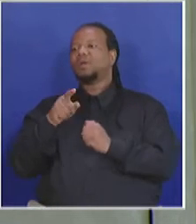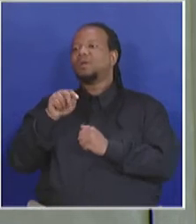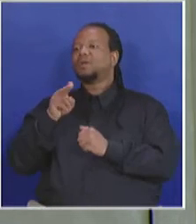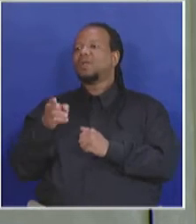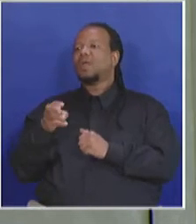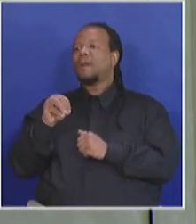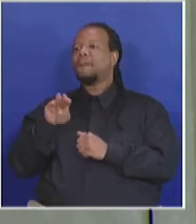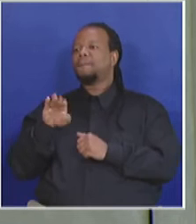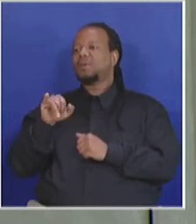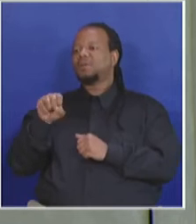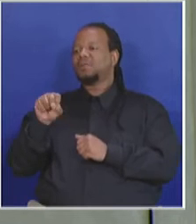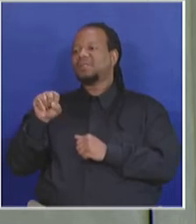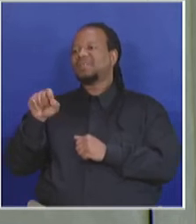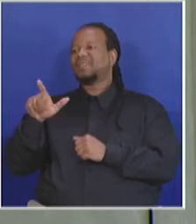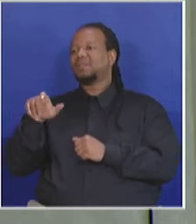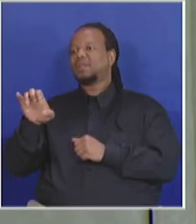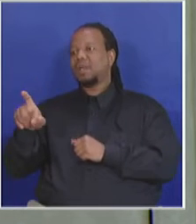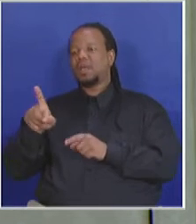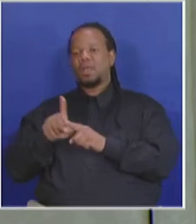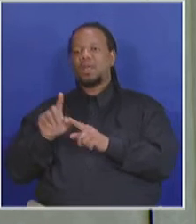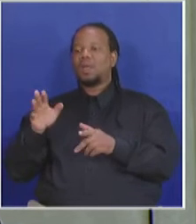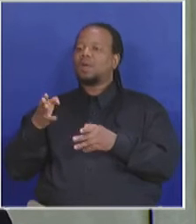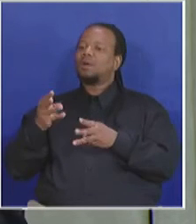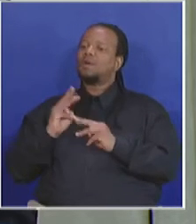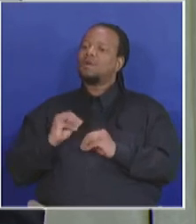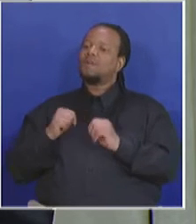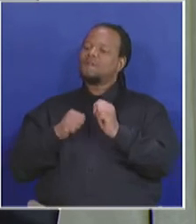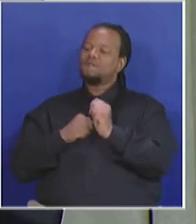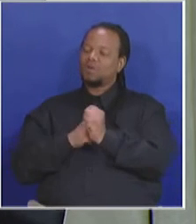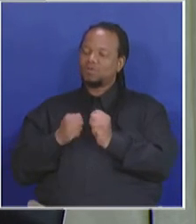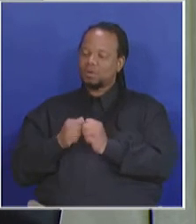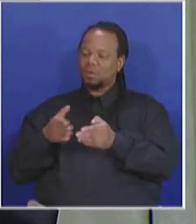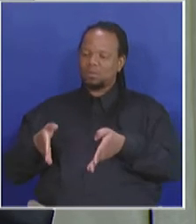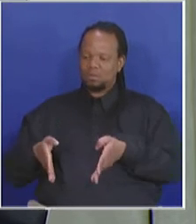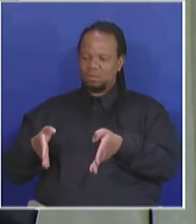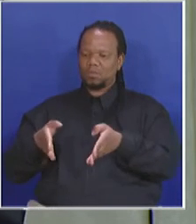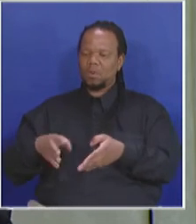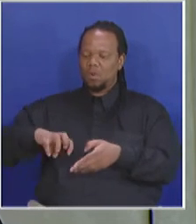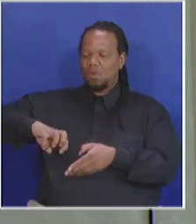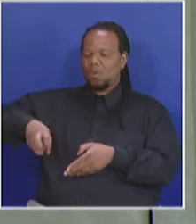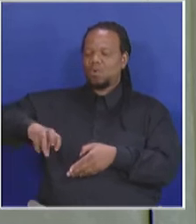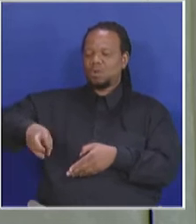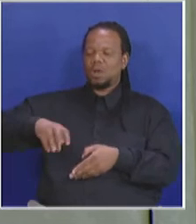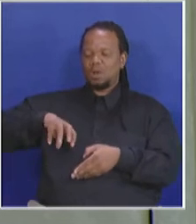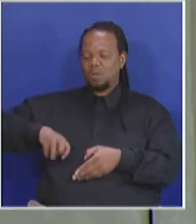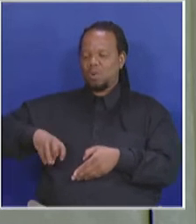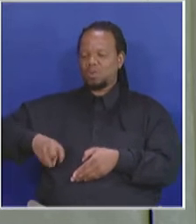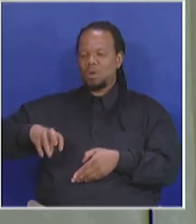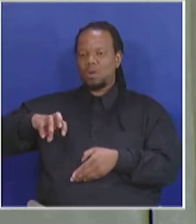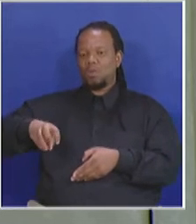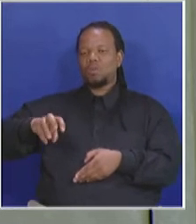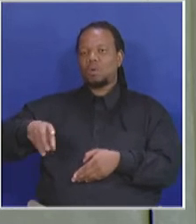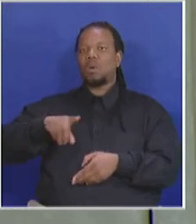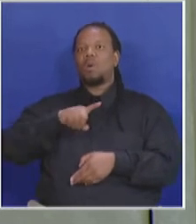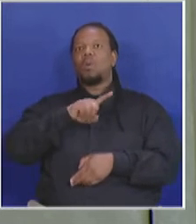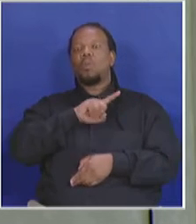find each and every street there is an infrastructure, there is a tap water. At other streets, the water can't come out because they